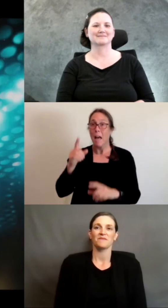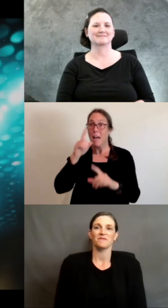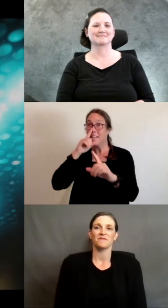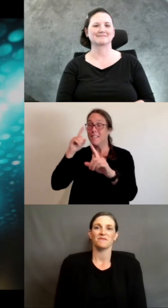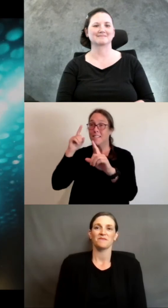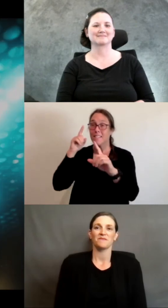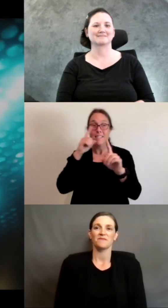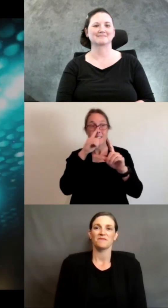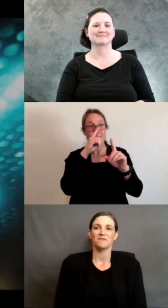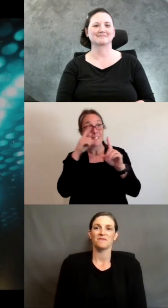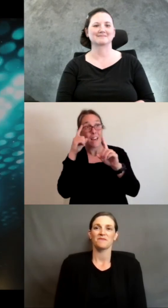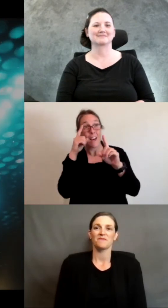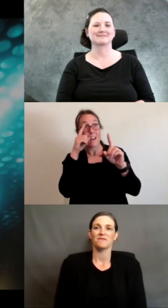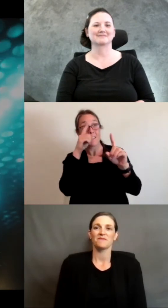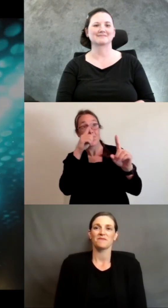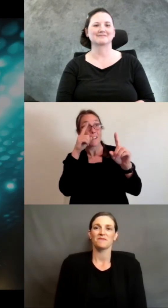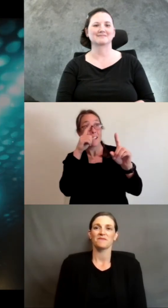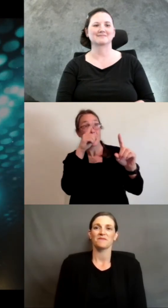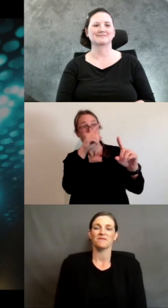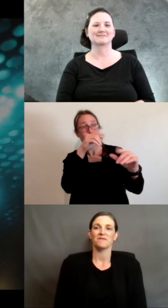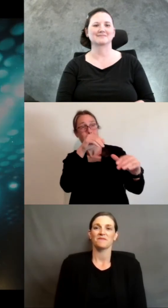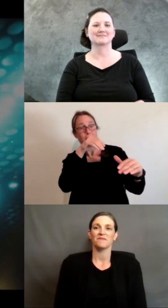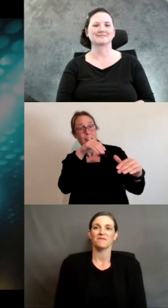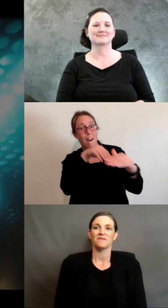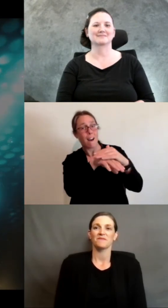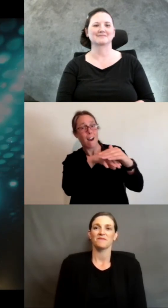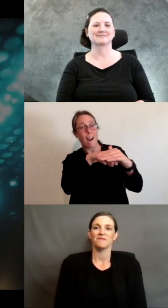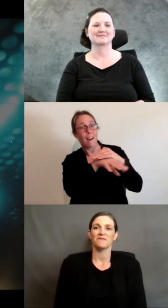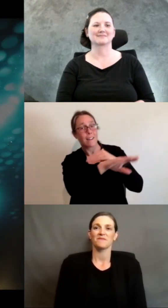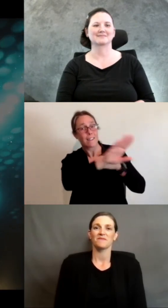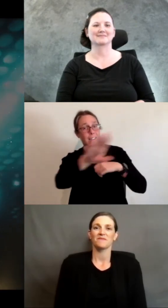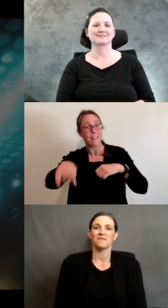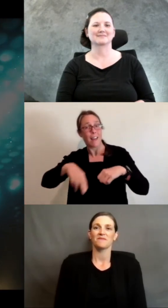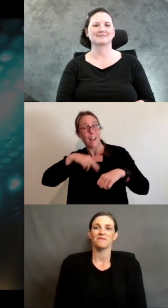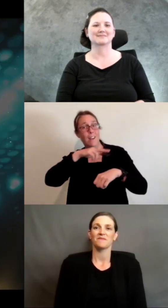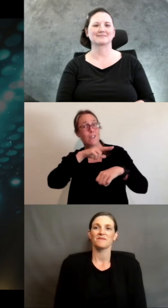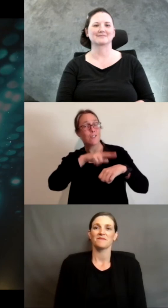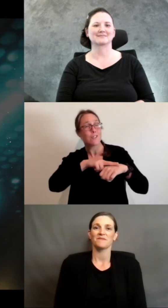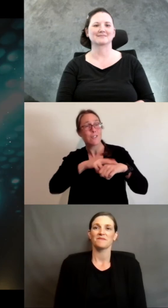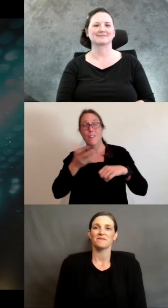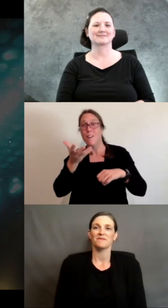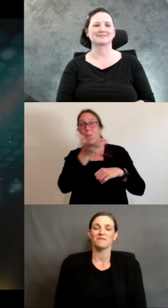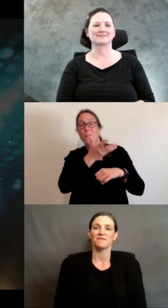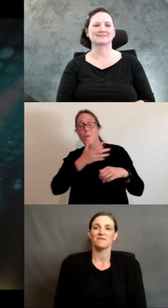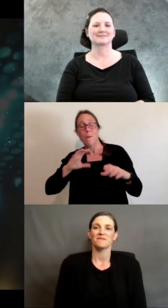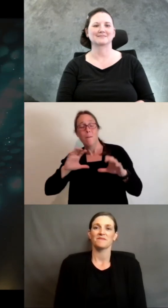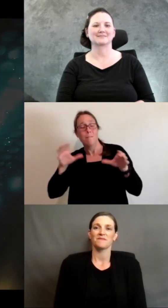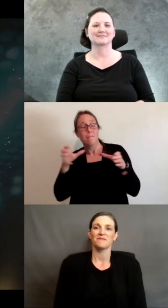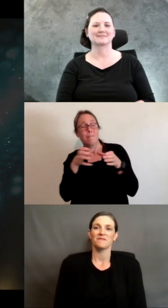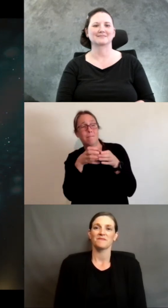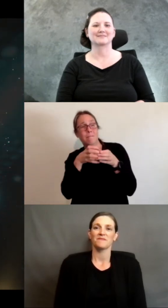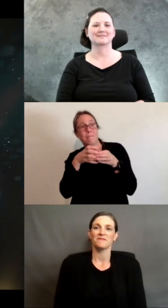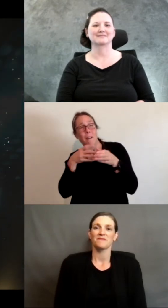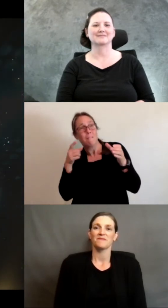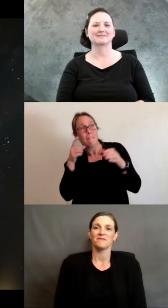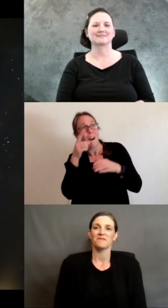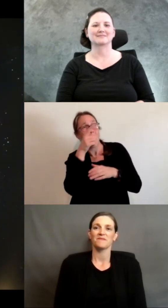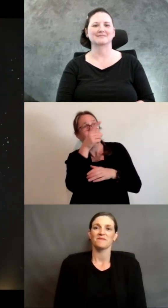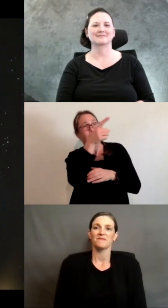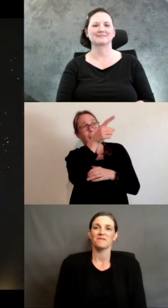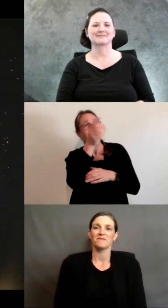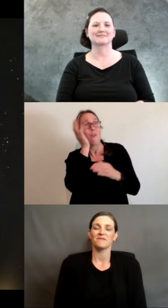Destination, access nation. Come fly with me, and you